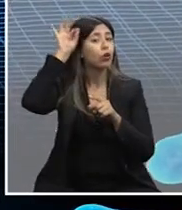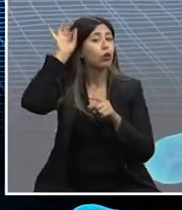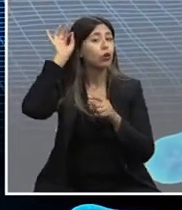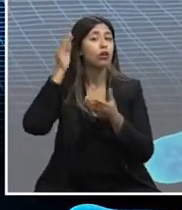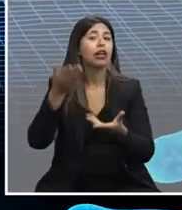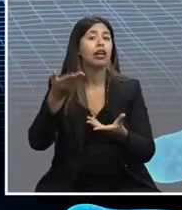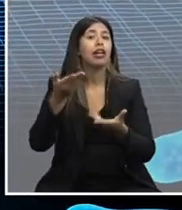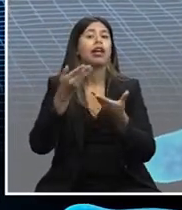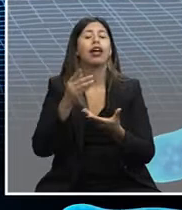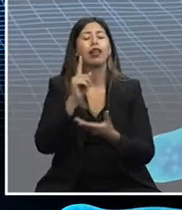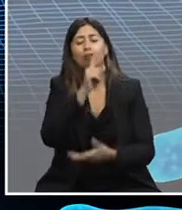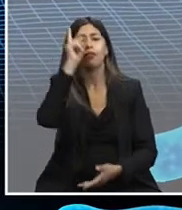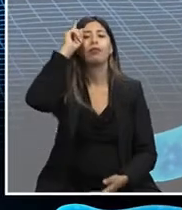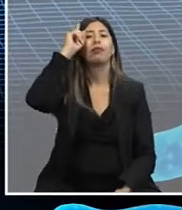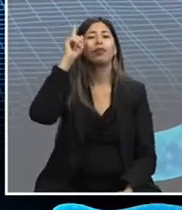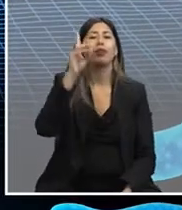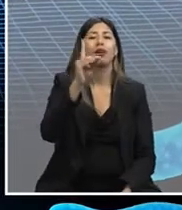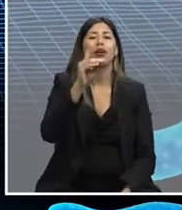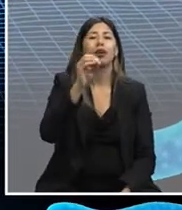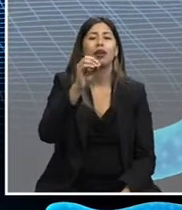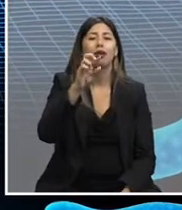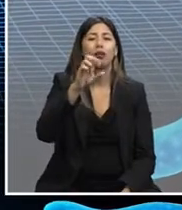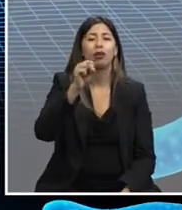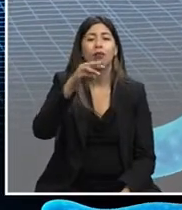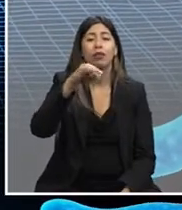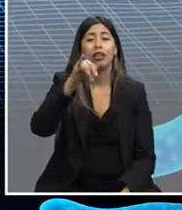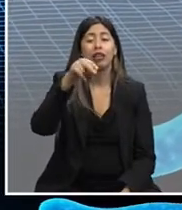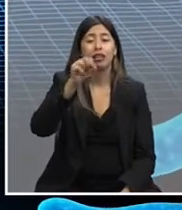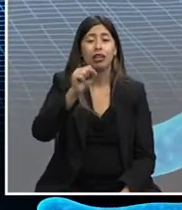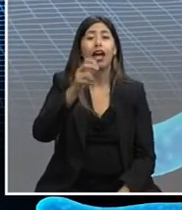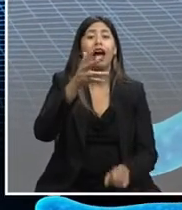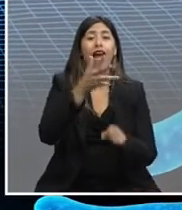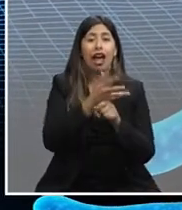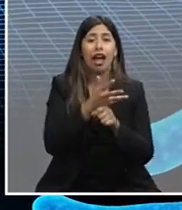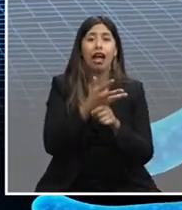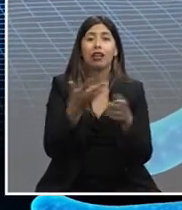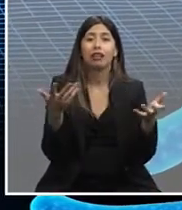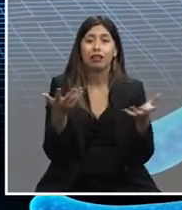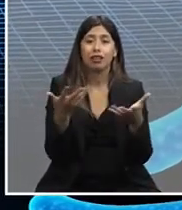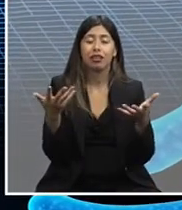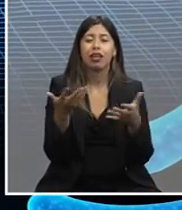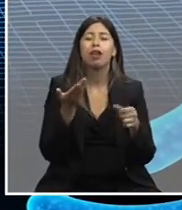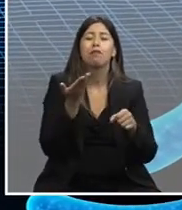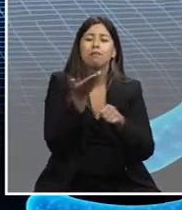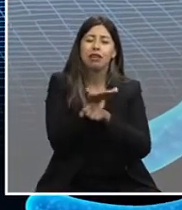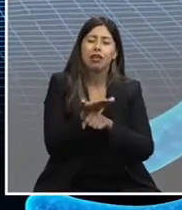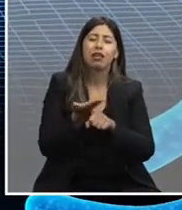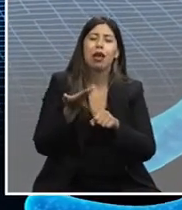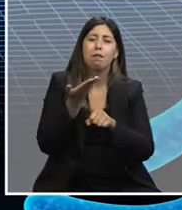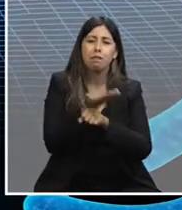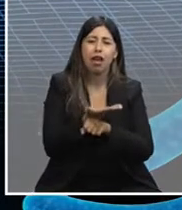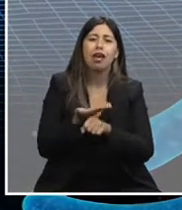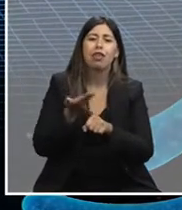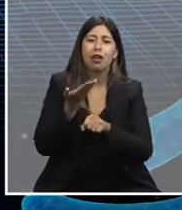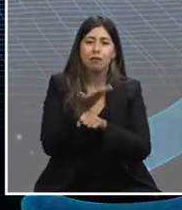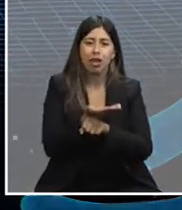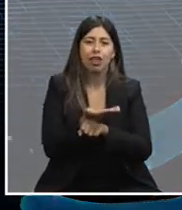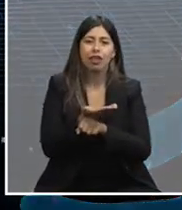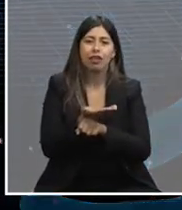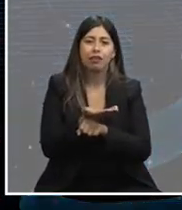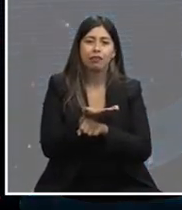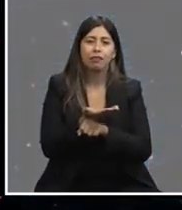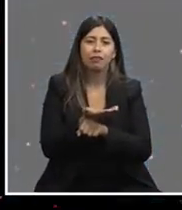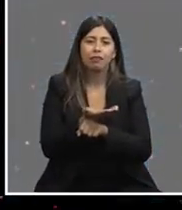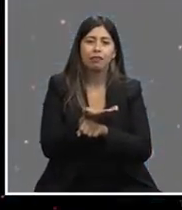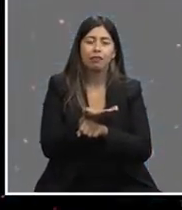are programmed to demand more and more. As soon as they get what they want, it's no longer enough. This